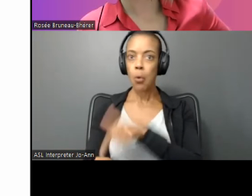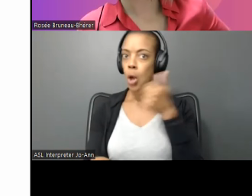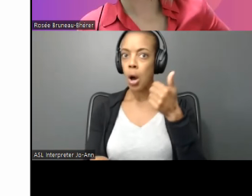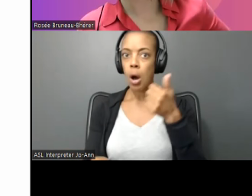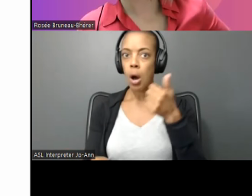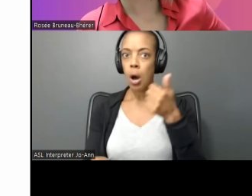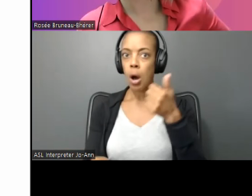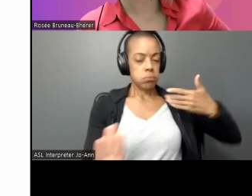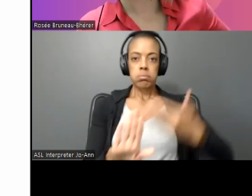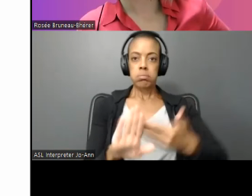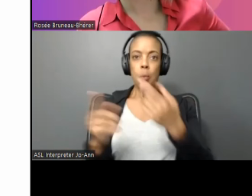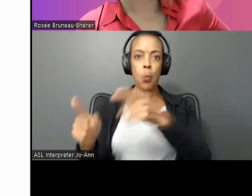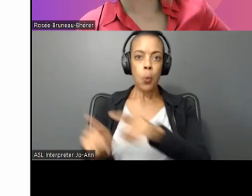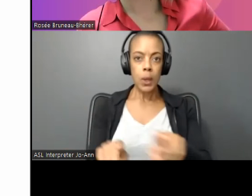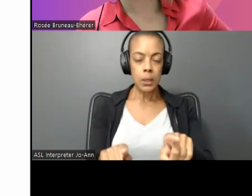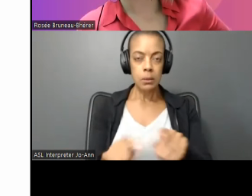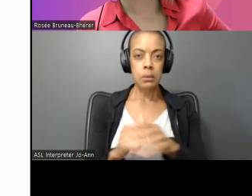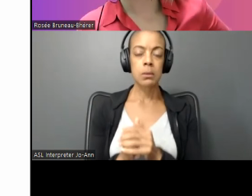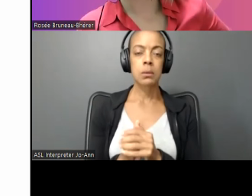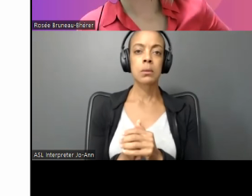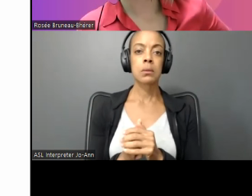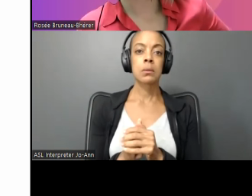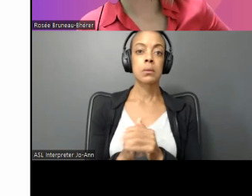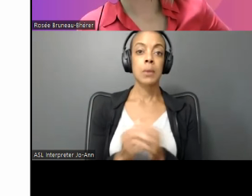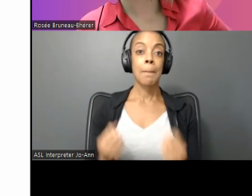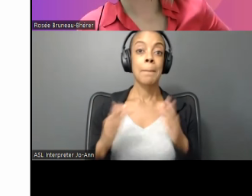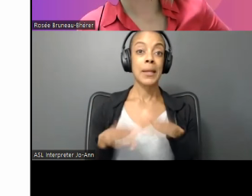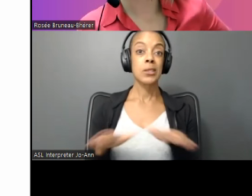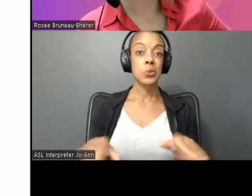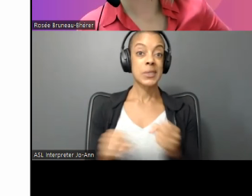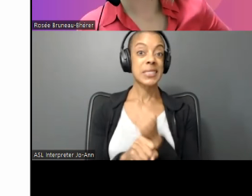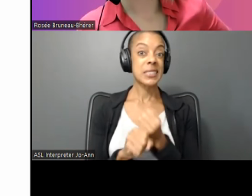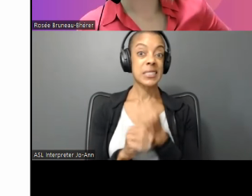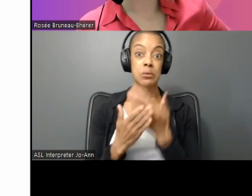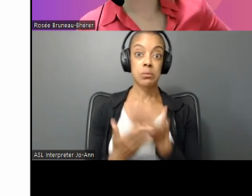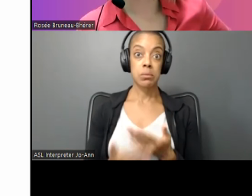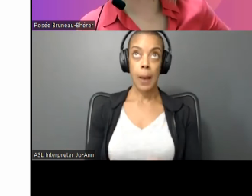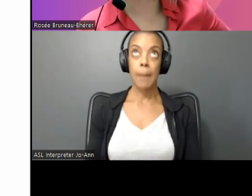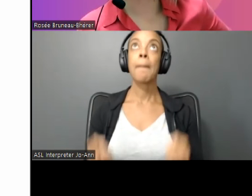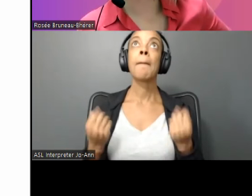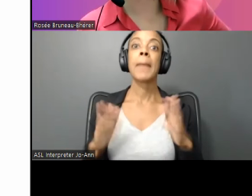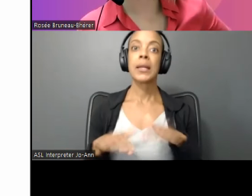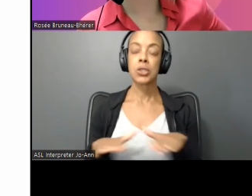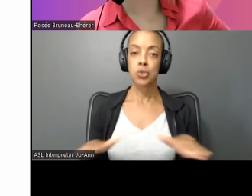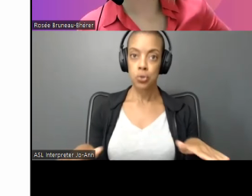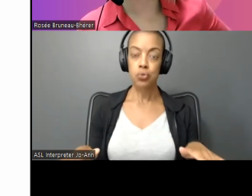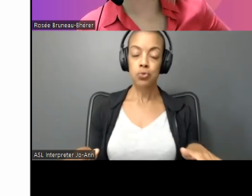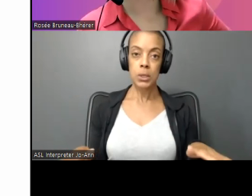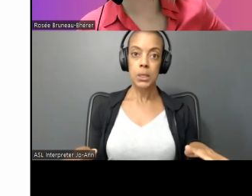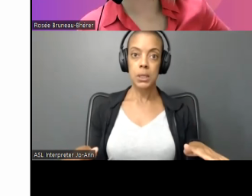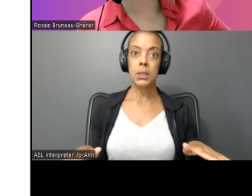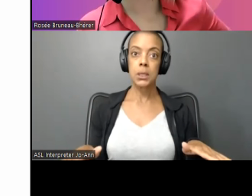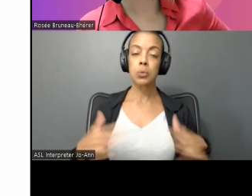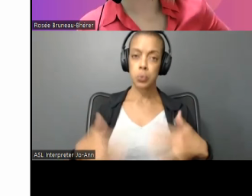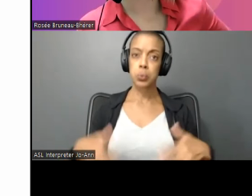For many children, and statistics show that there are many of them, it's not the majority, but many